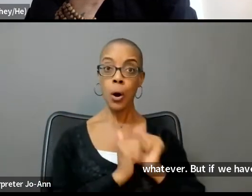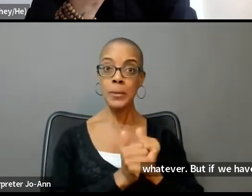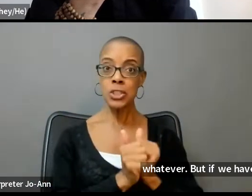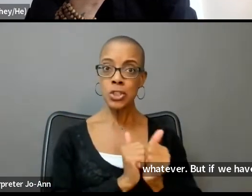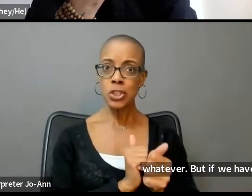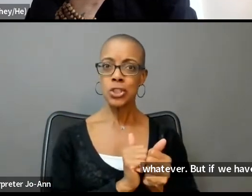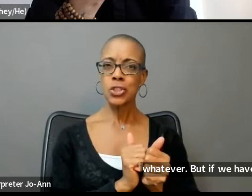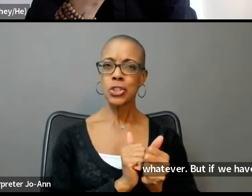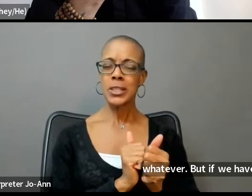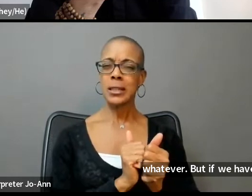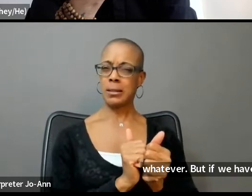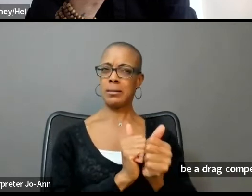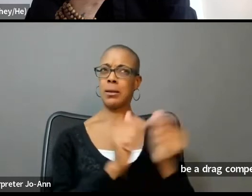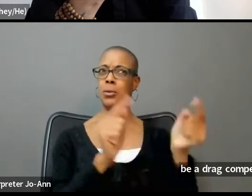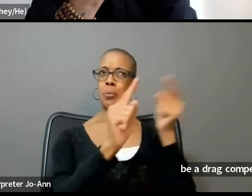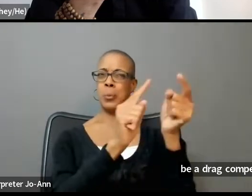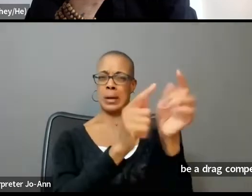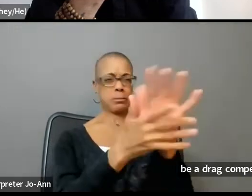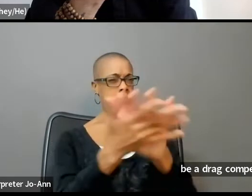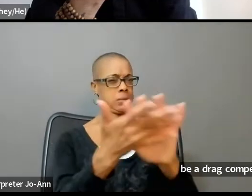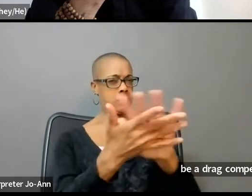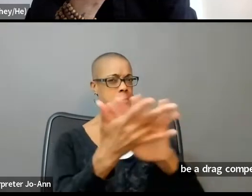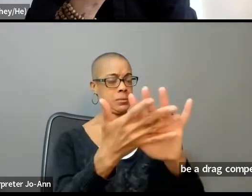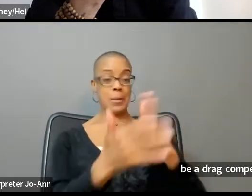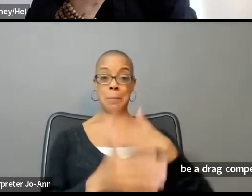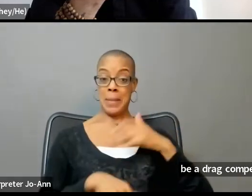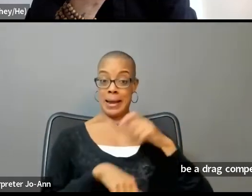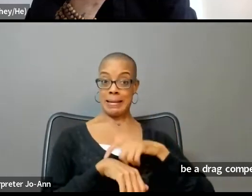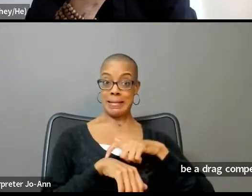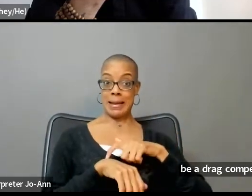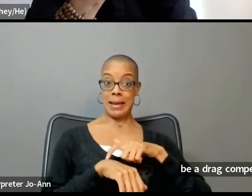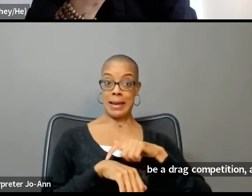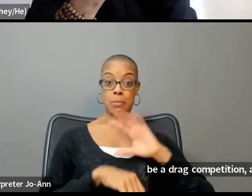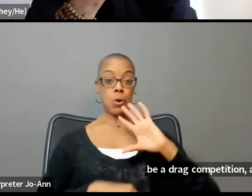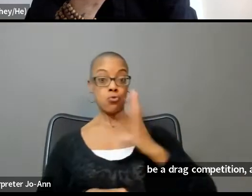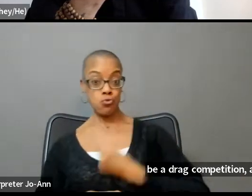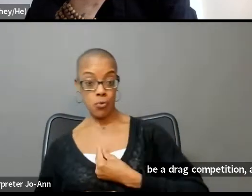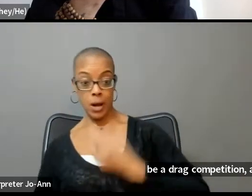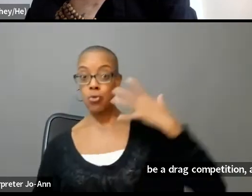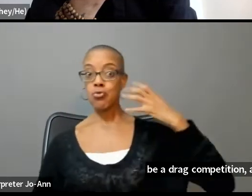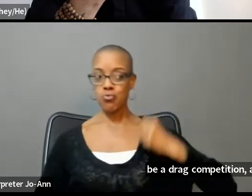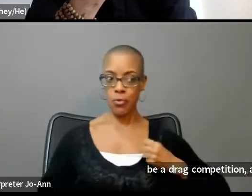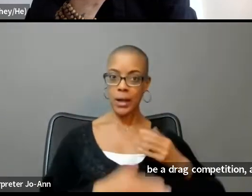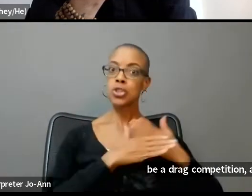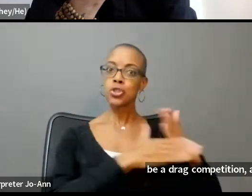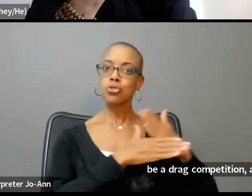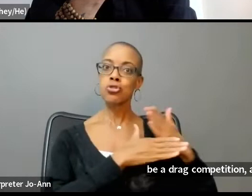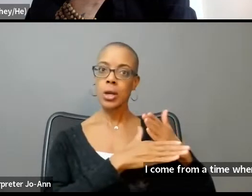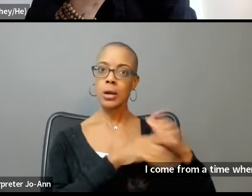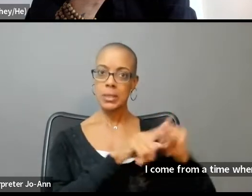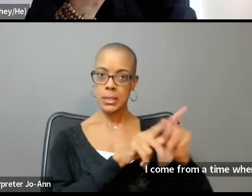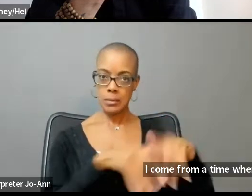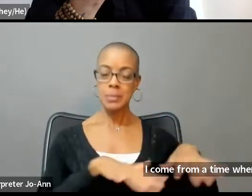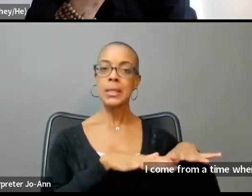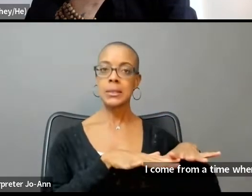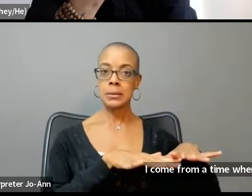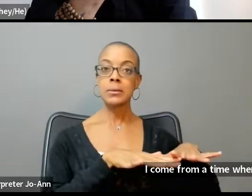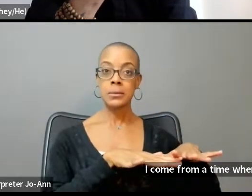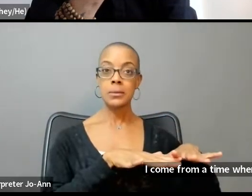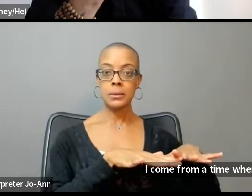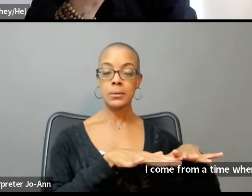gets blurry, because I come from a time when transsexuals and drag queens shared the same space. But